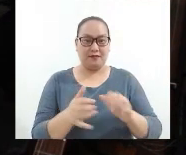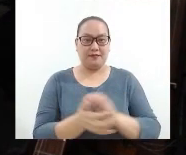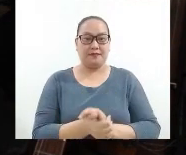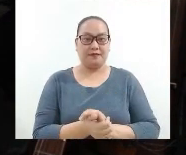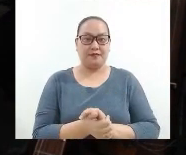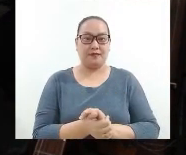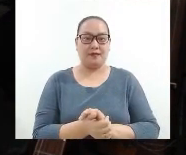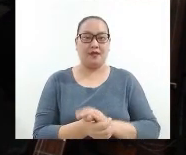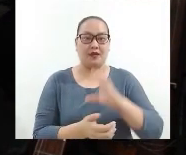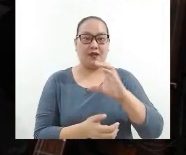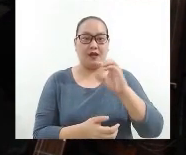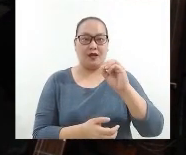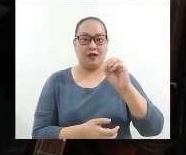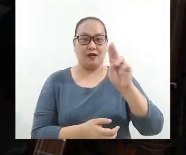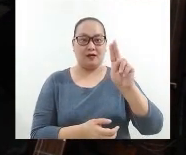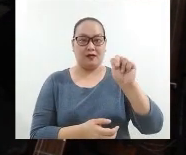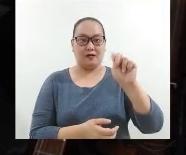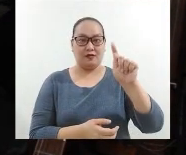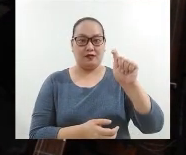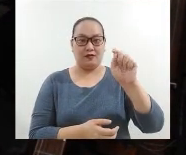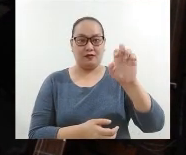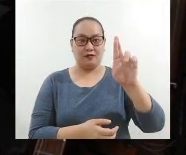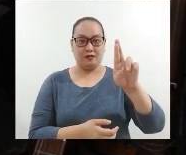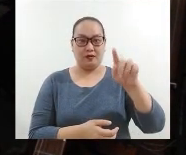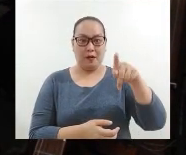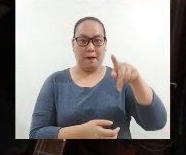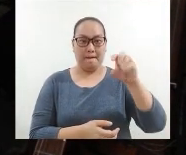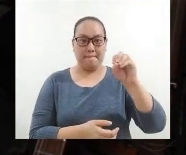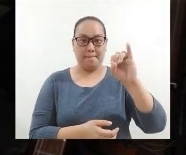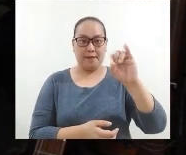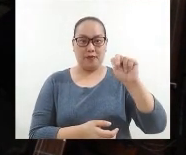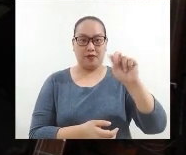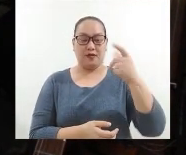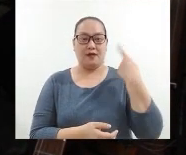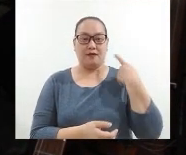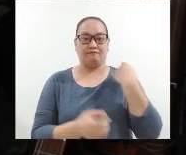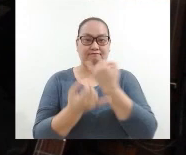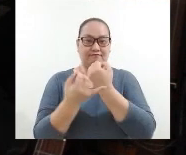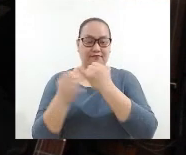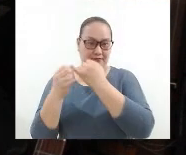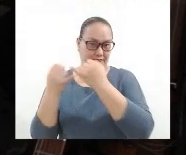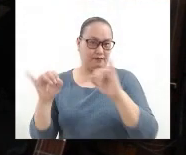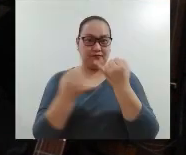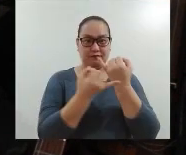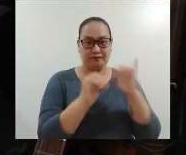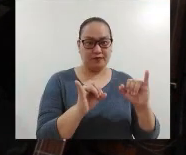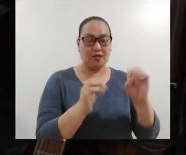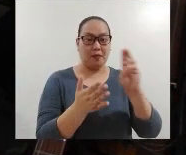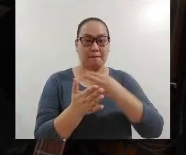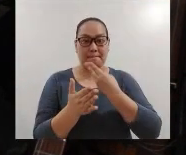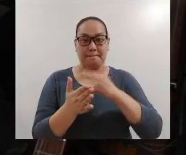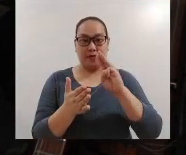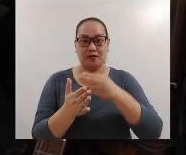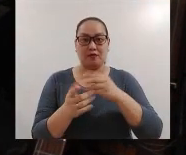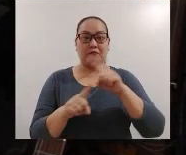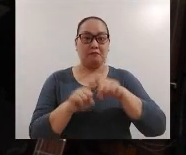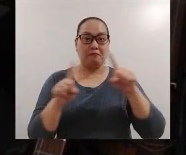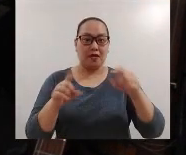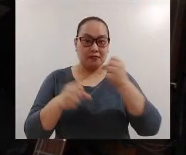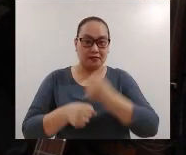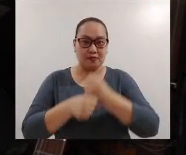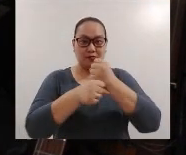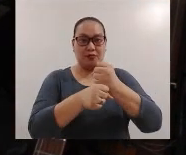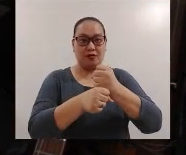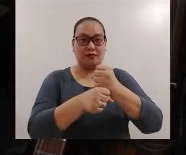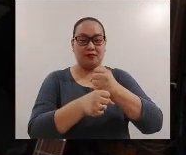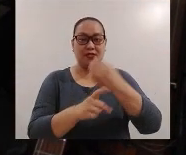counterpoint. Both melodies have rhythmic independent and melodic contour, but support each other to create